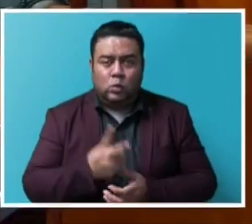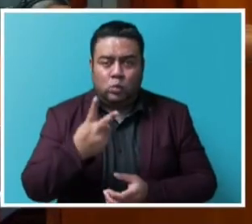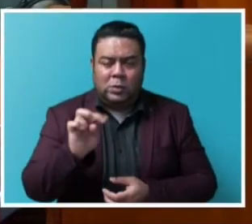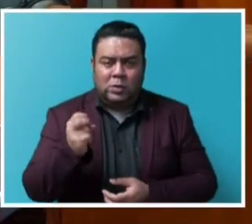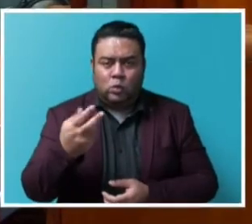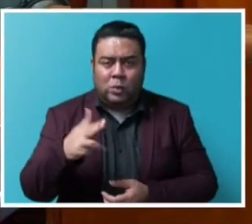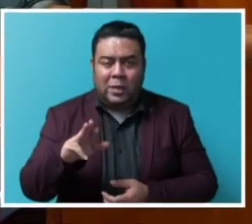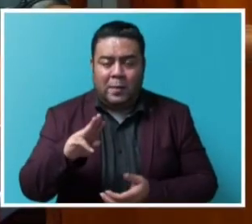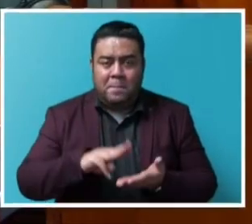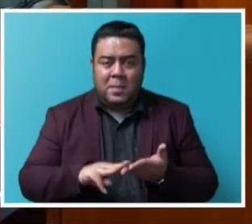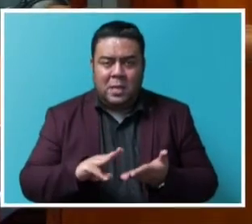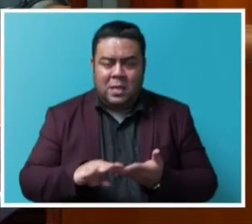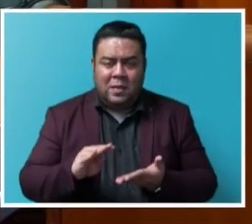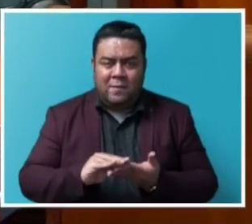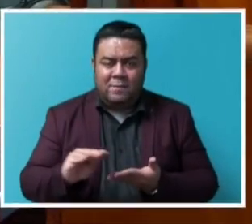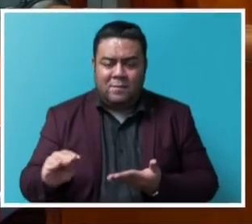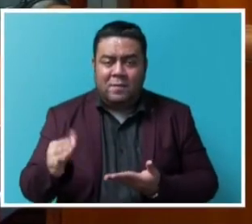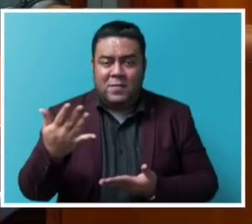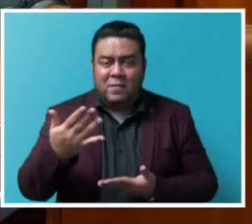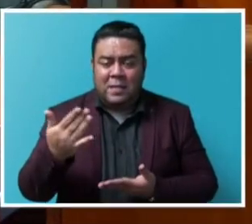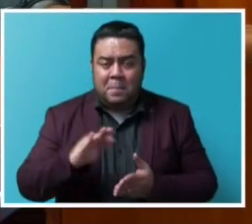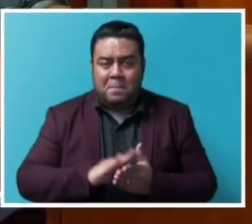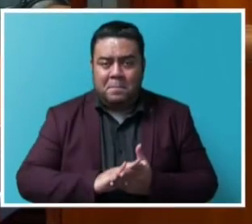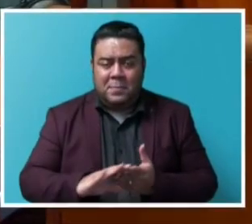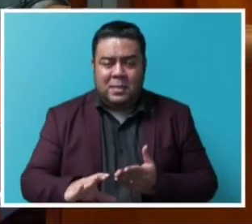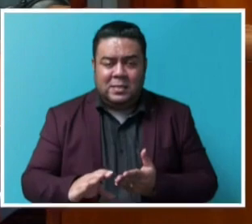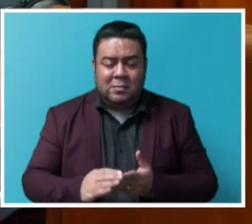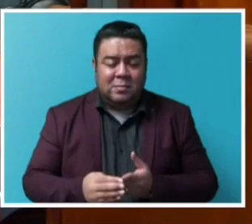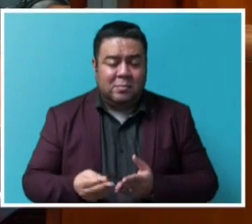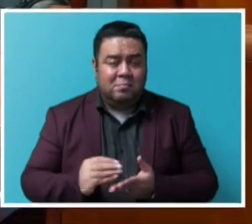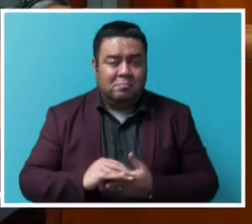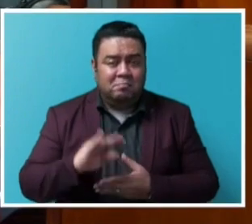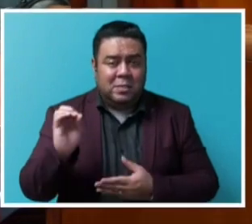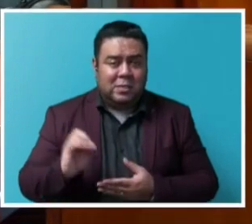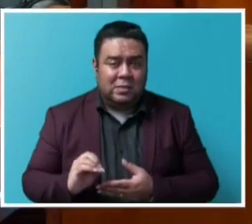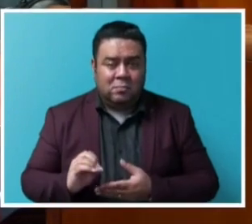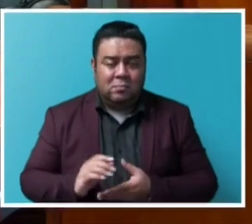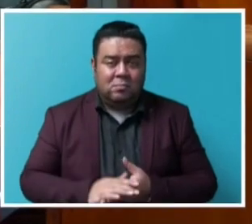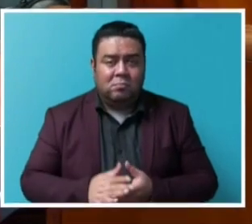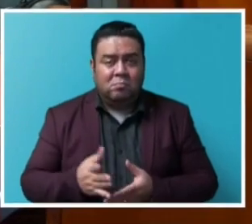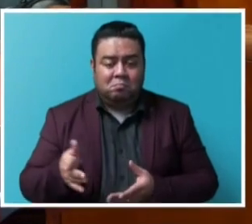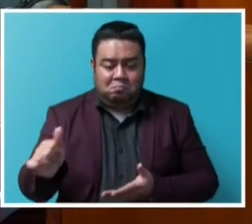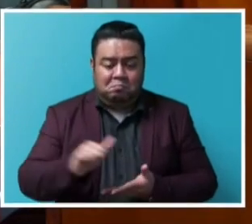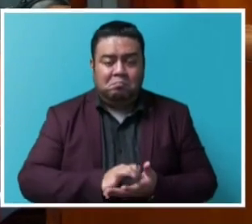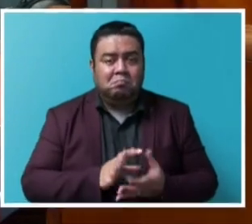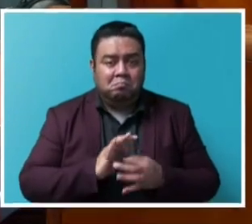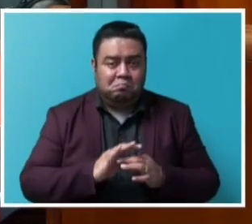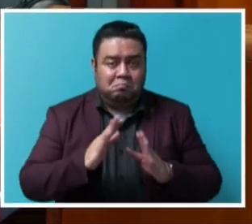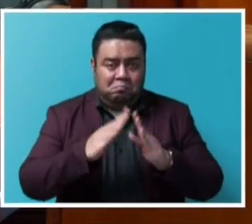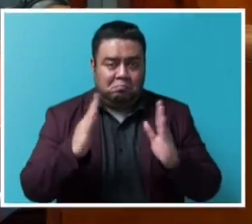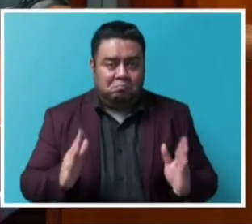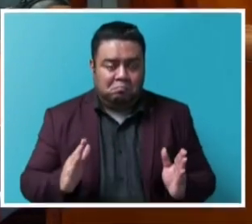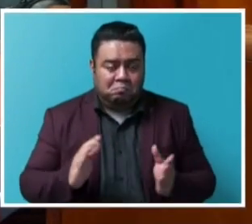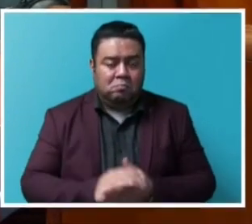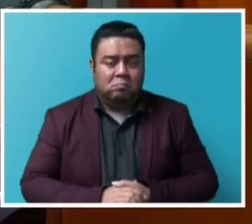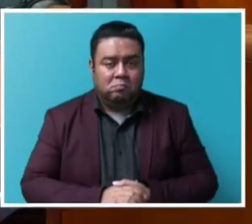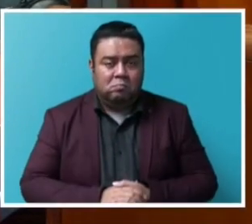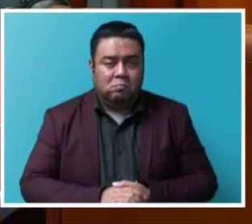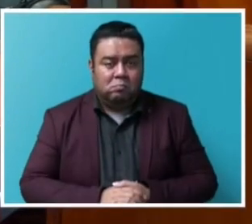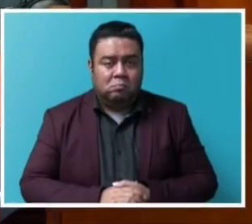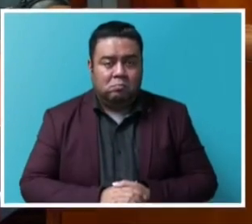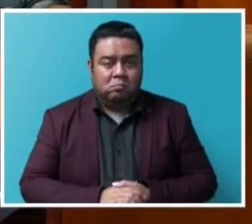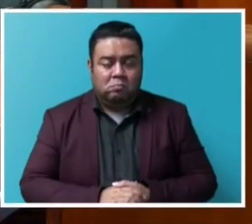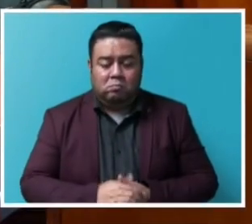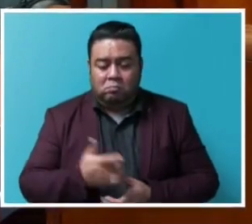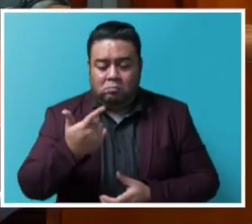$228 million, or 15%, on building, renovations, or purchasing our own homes, but only